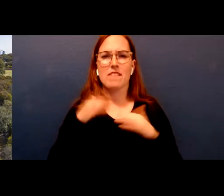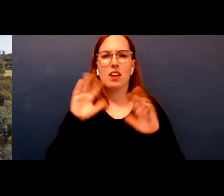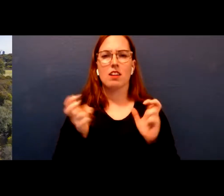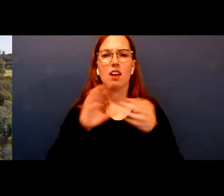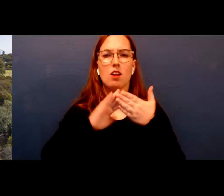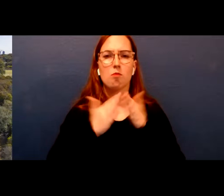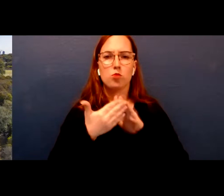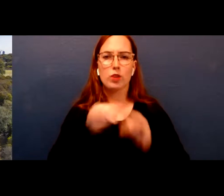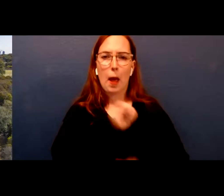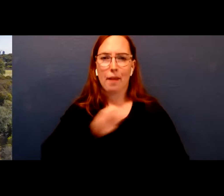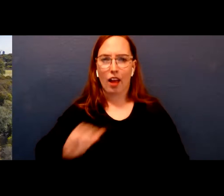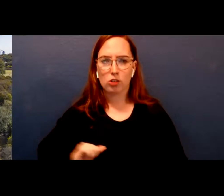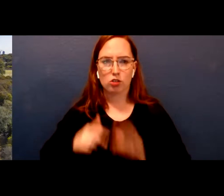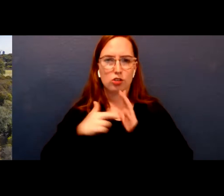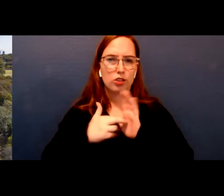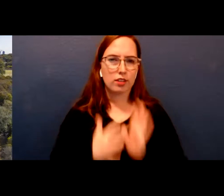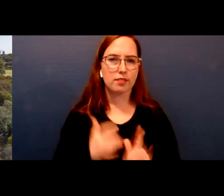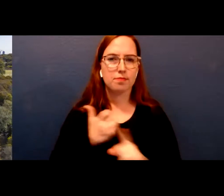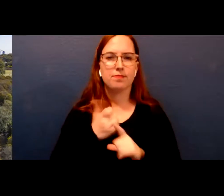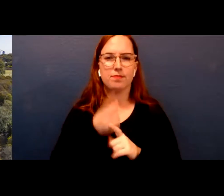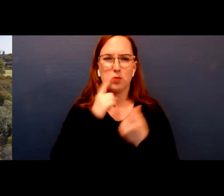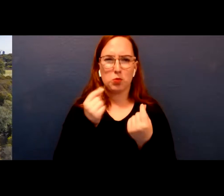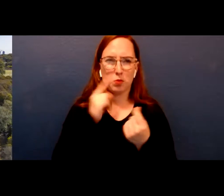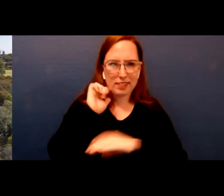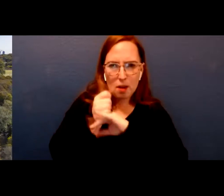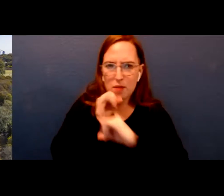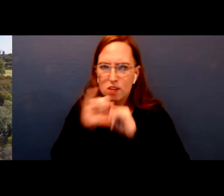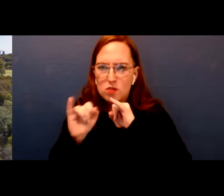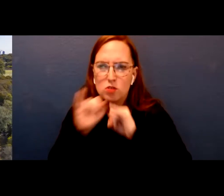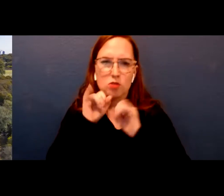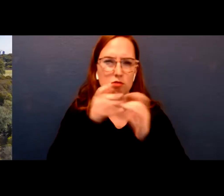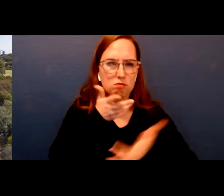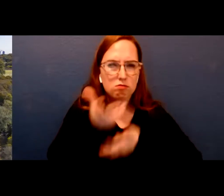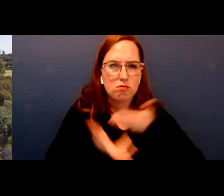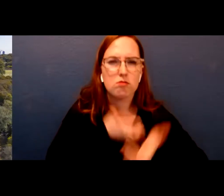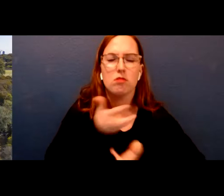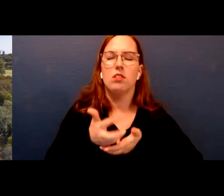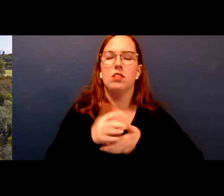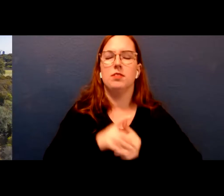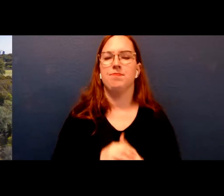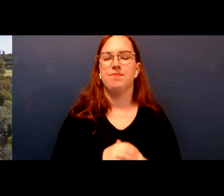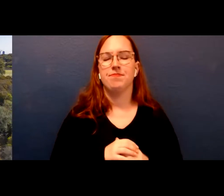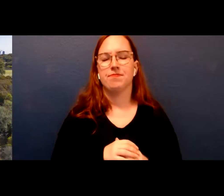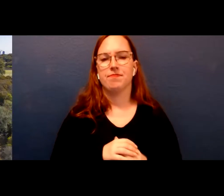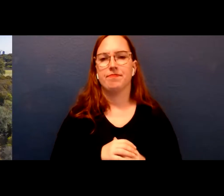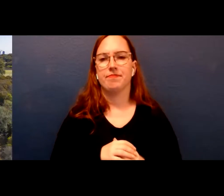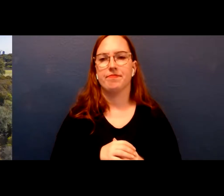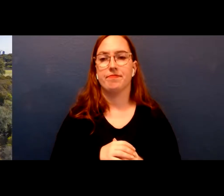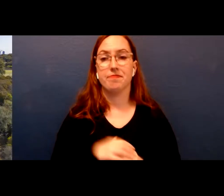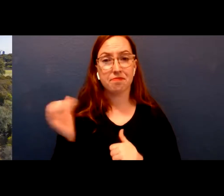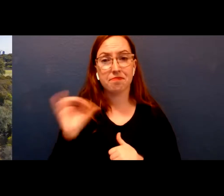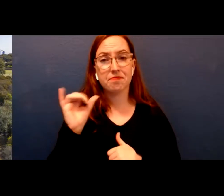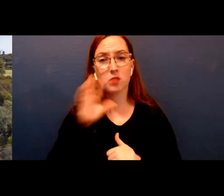who worked to set up interviews. And then we will be having some additional small